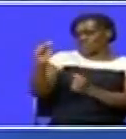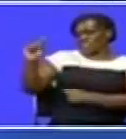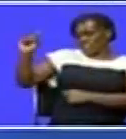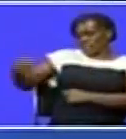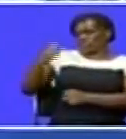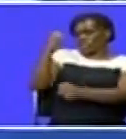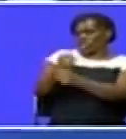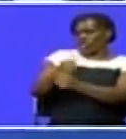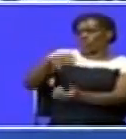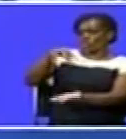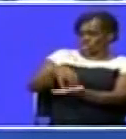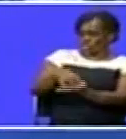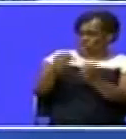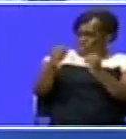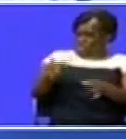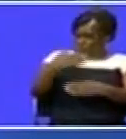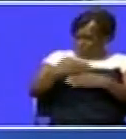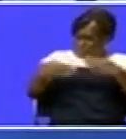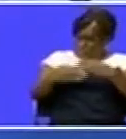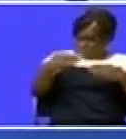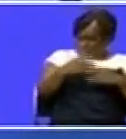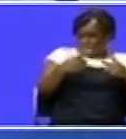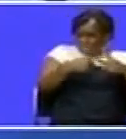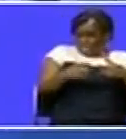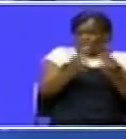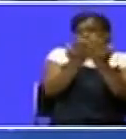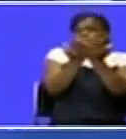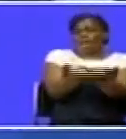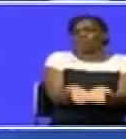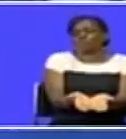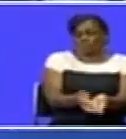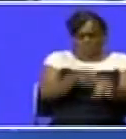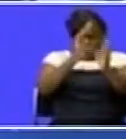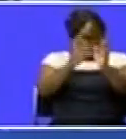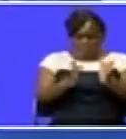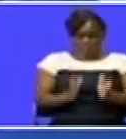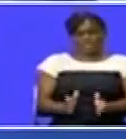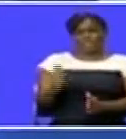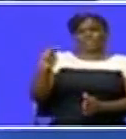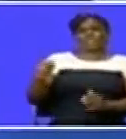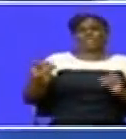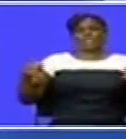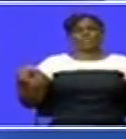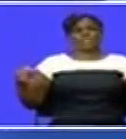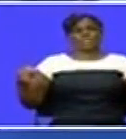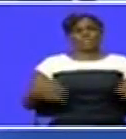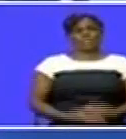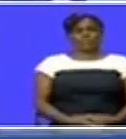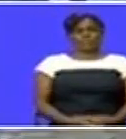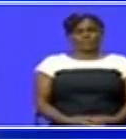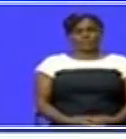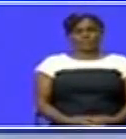job positions if construction was to begin at Lamu. Timothy Otieno, KTN News.